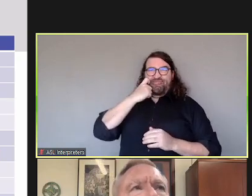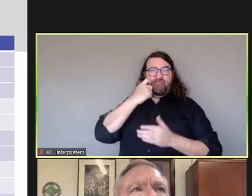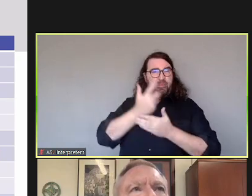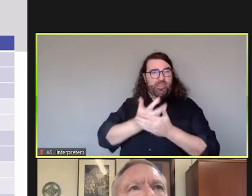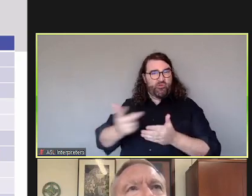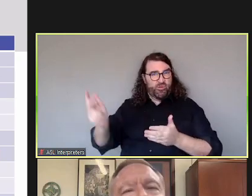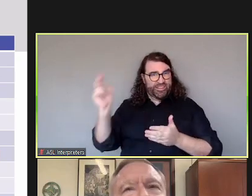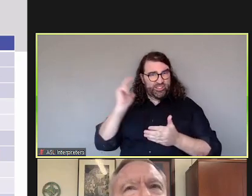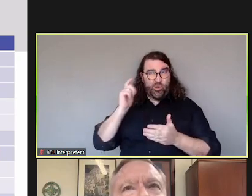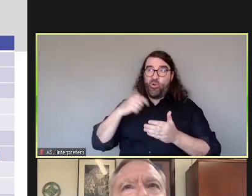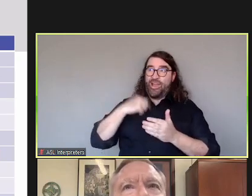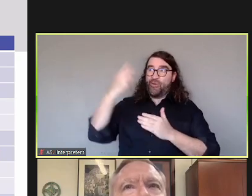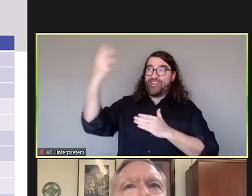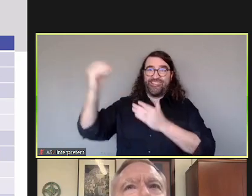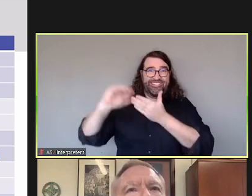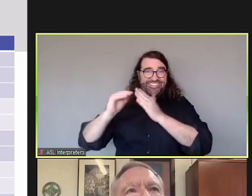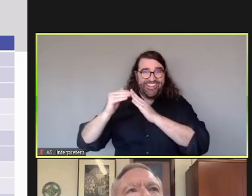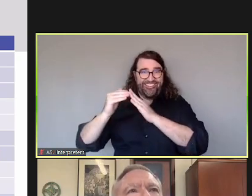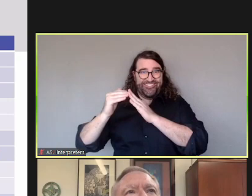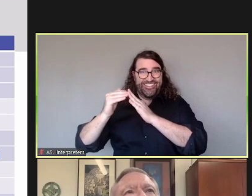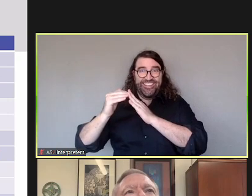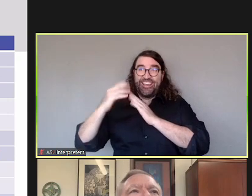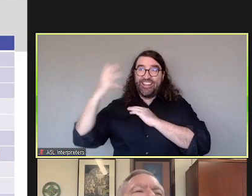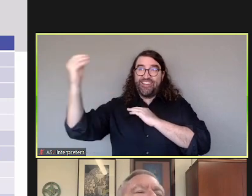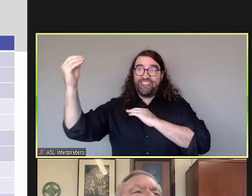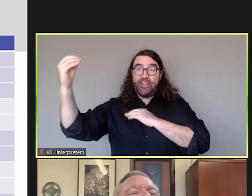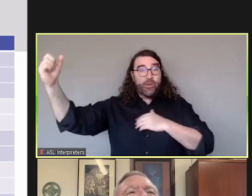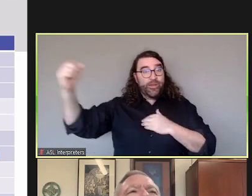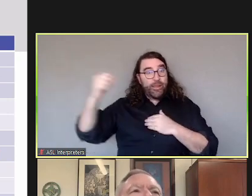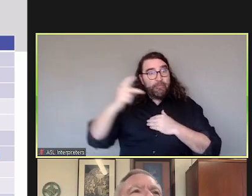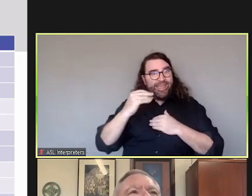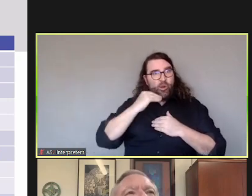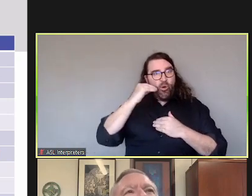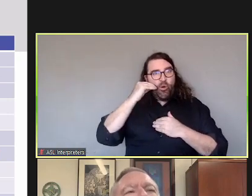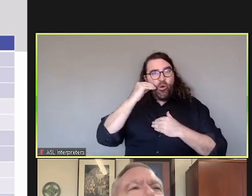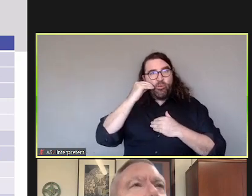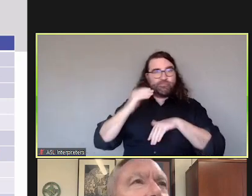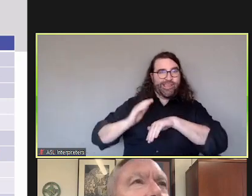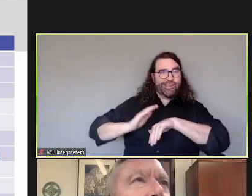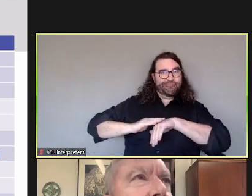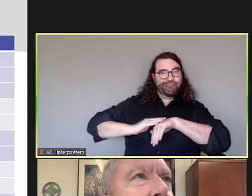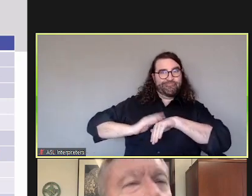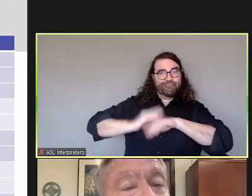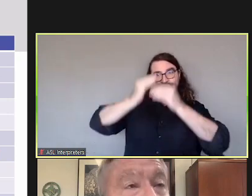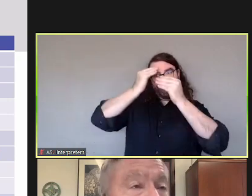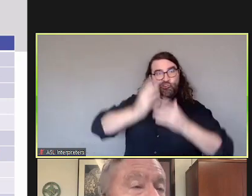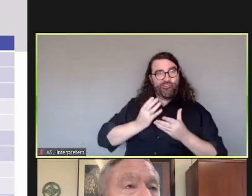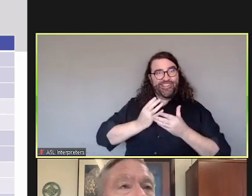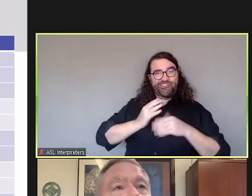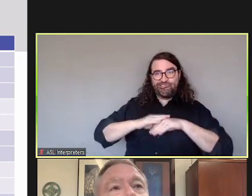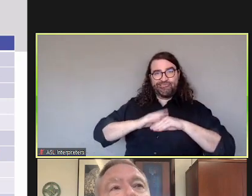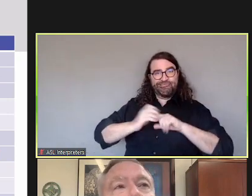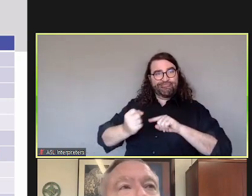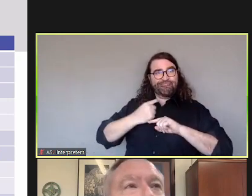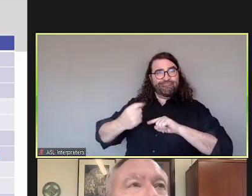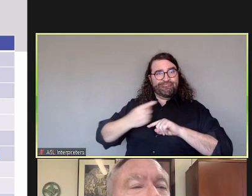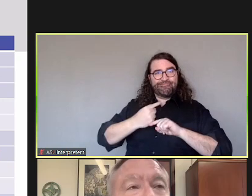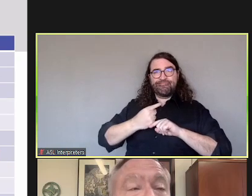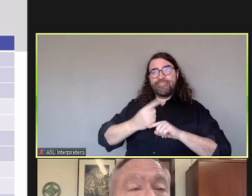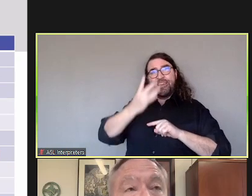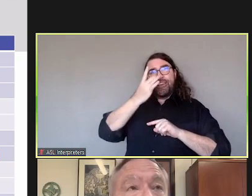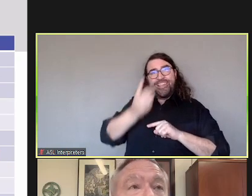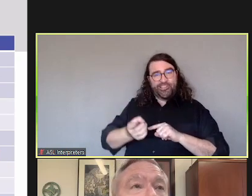now. And as soon as I got home, I started getting NM Notify notifications. And interestingly, one from